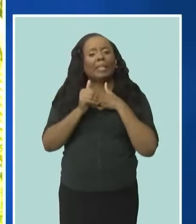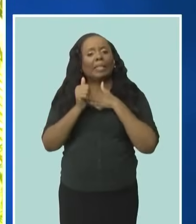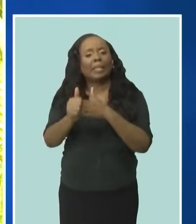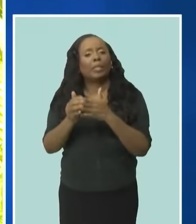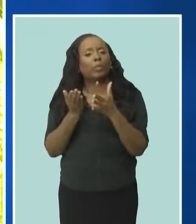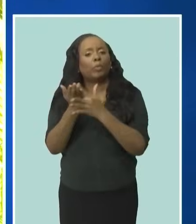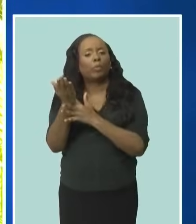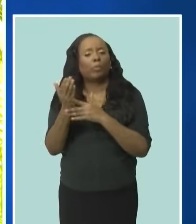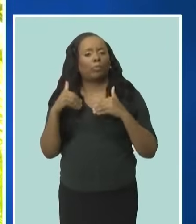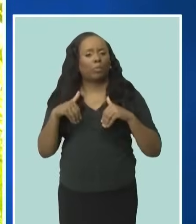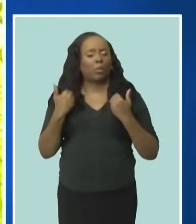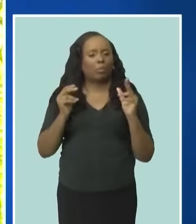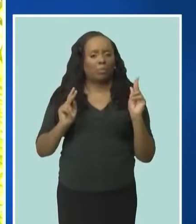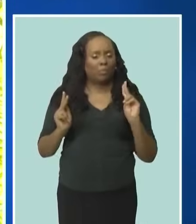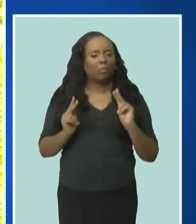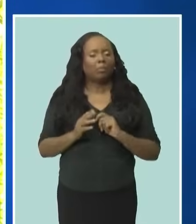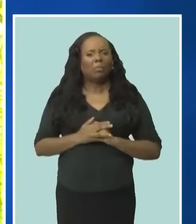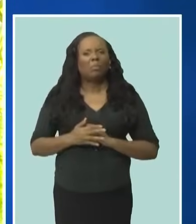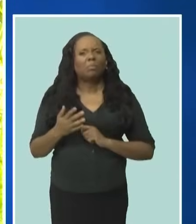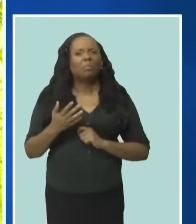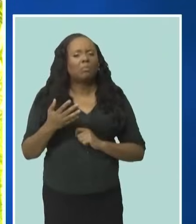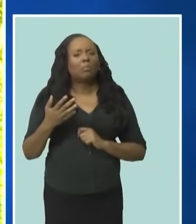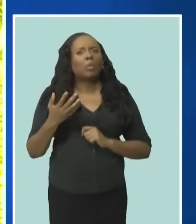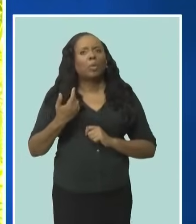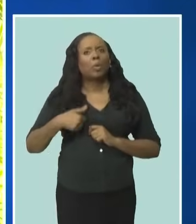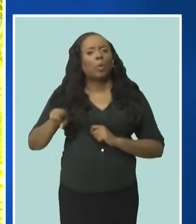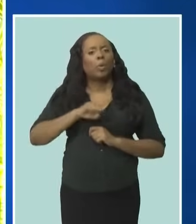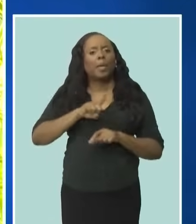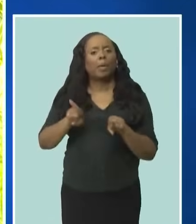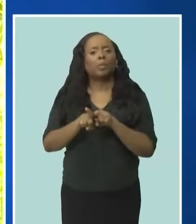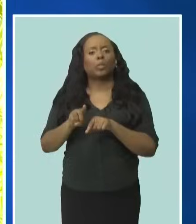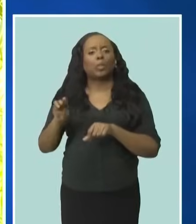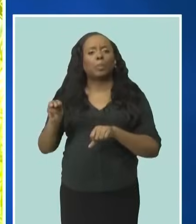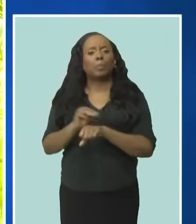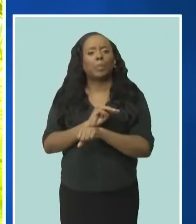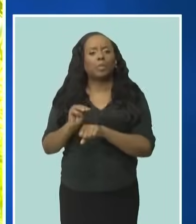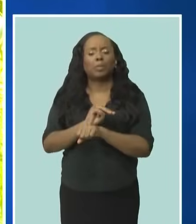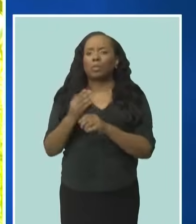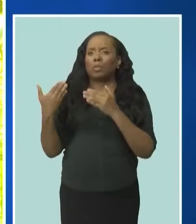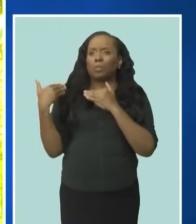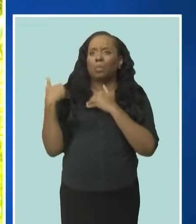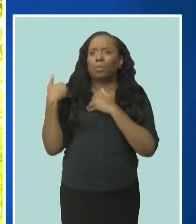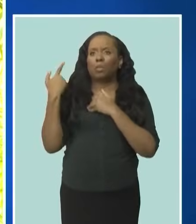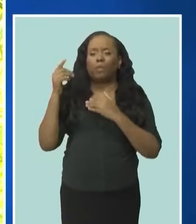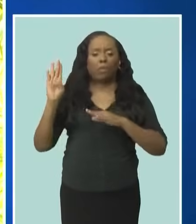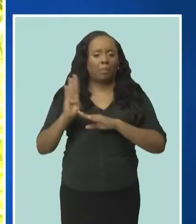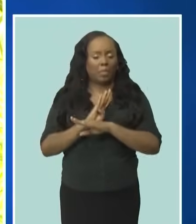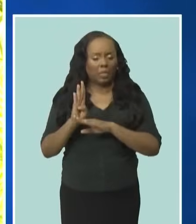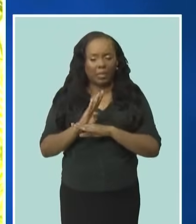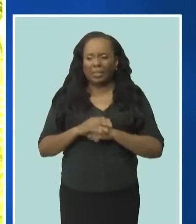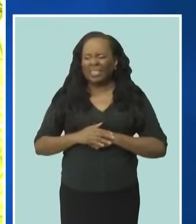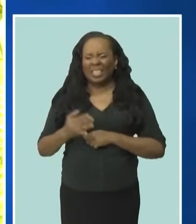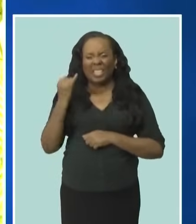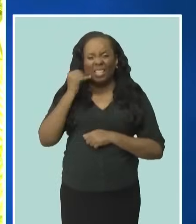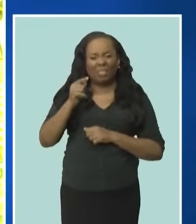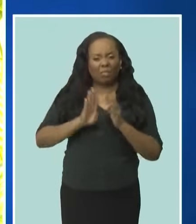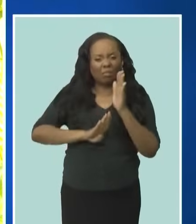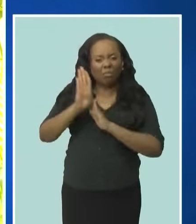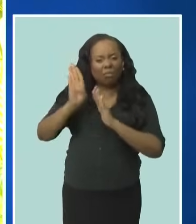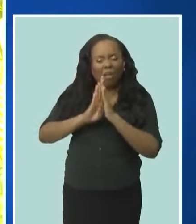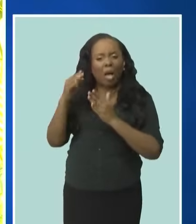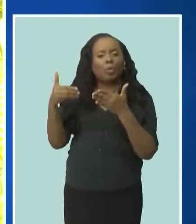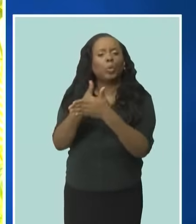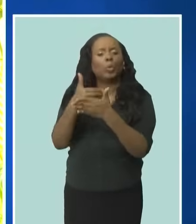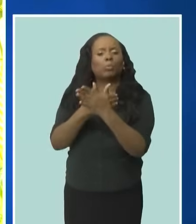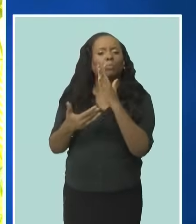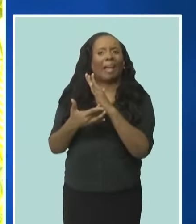youth. We also are the Ministry of Business. And if you were to develop those transitional technologies, if you